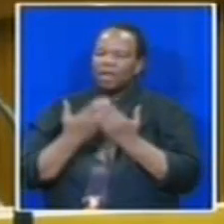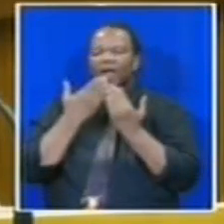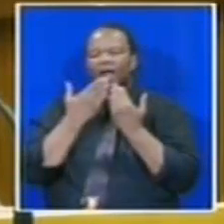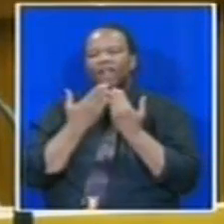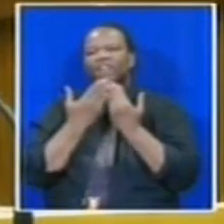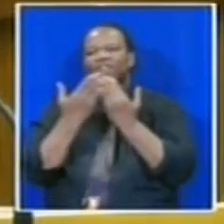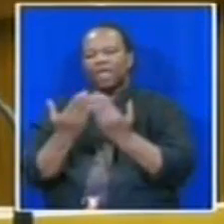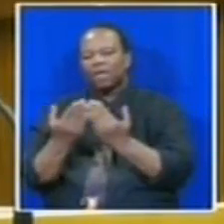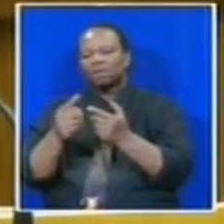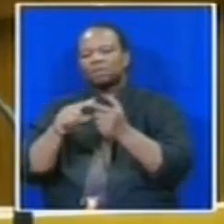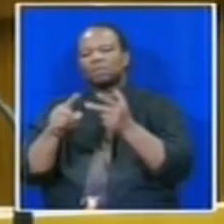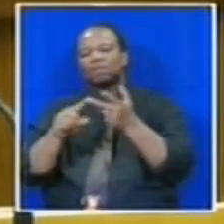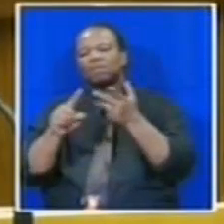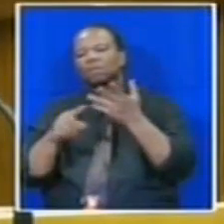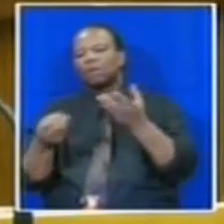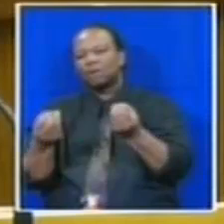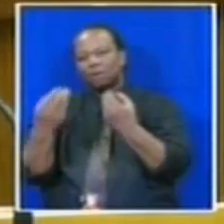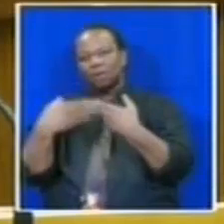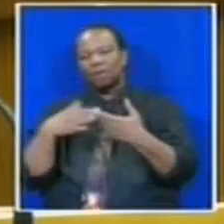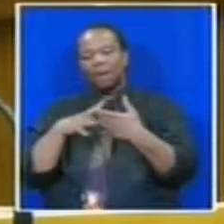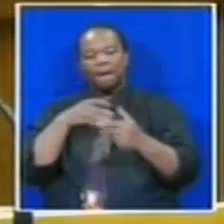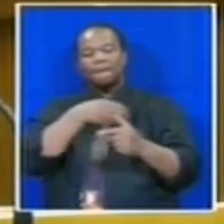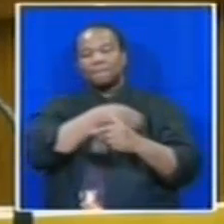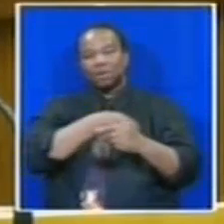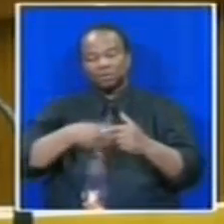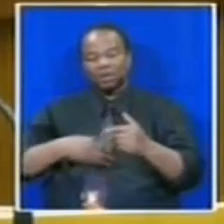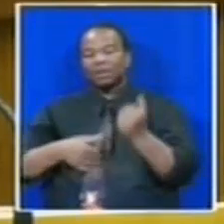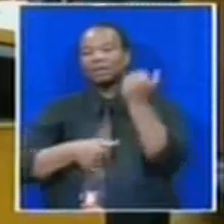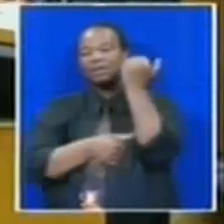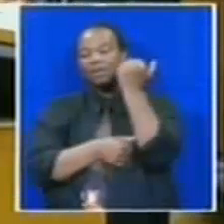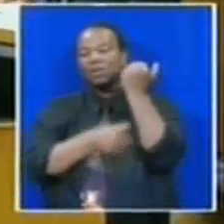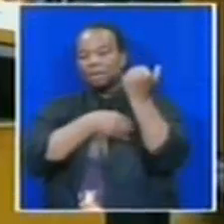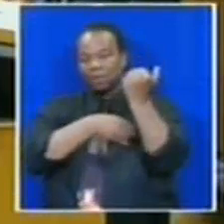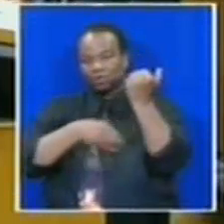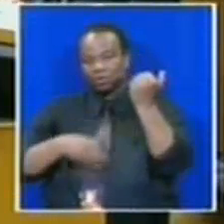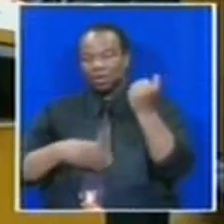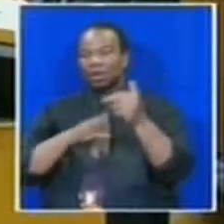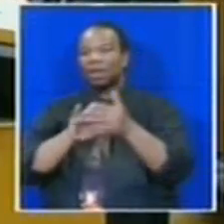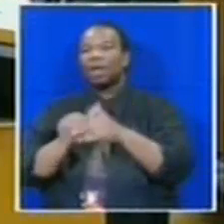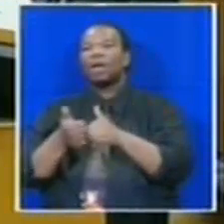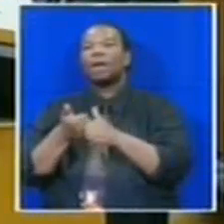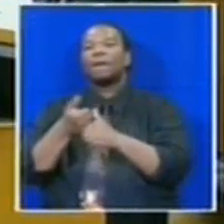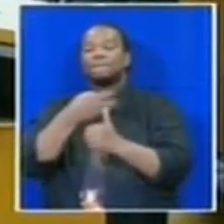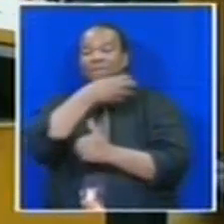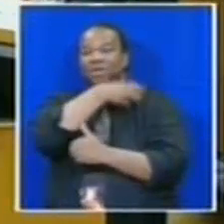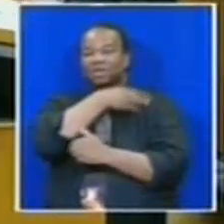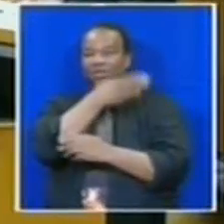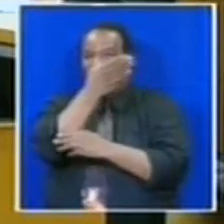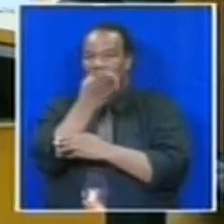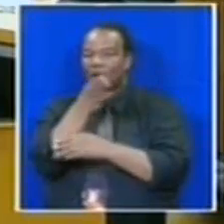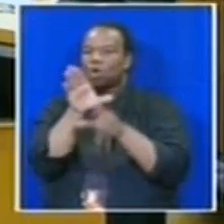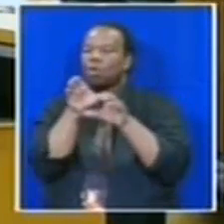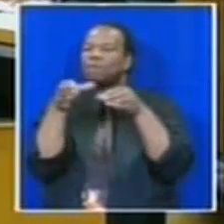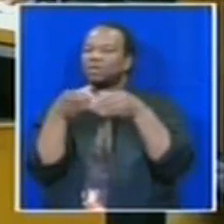guidance and contribution. Mr. President, yourself, the Deputy President, members of Cabinet, the Ministers' Committee on the